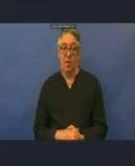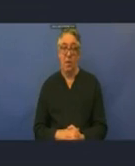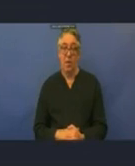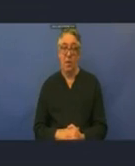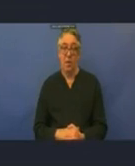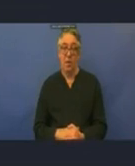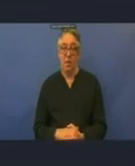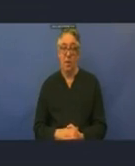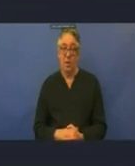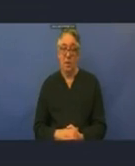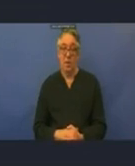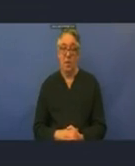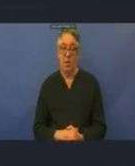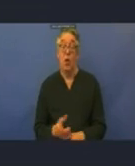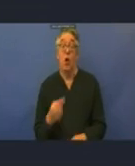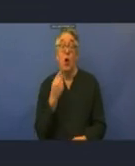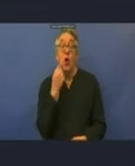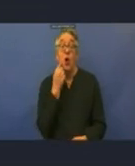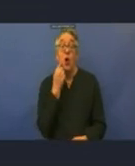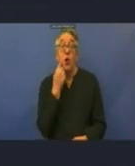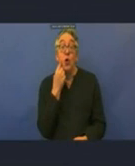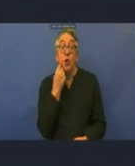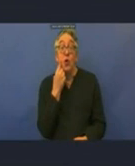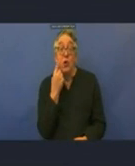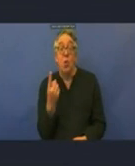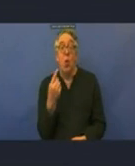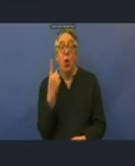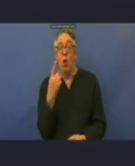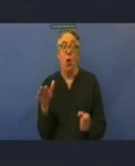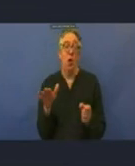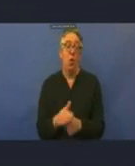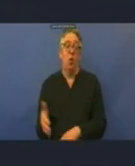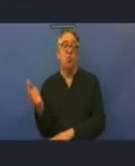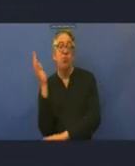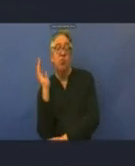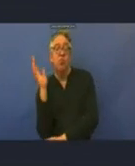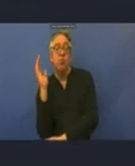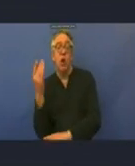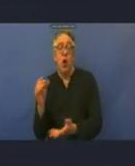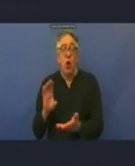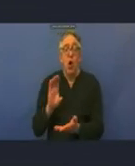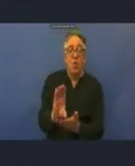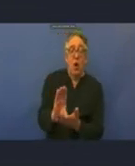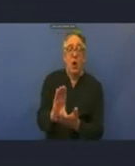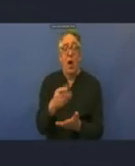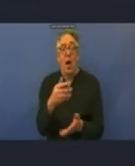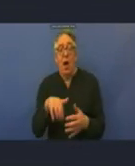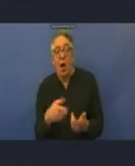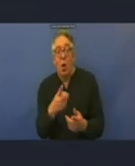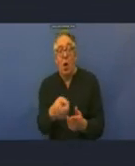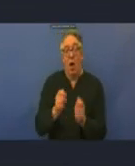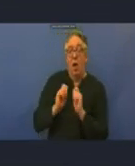Tomorrow you will have a full presentation on the funding mechanism, but since I'm presenting the actions here,